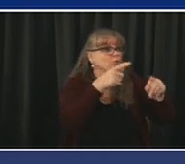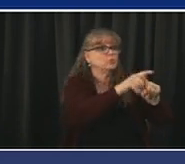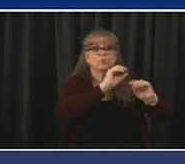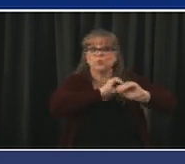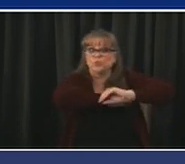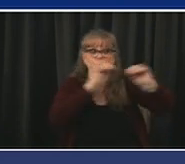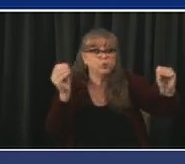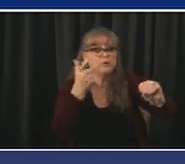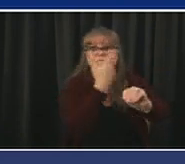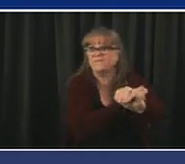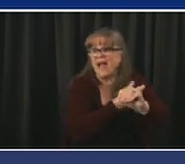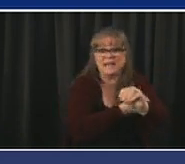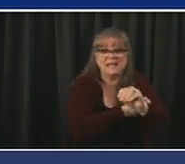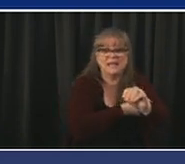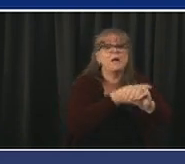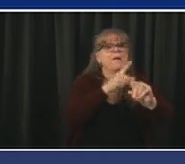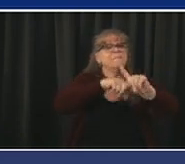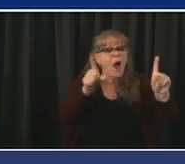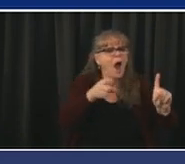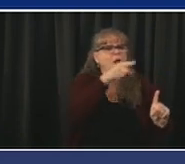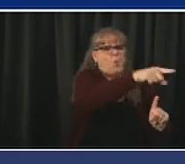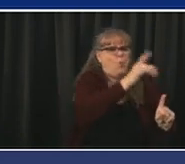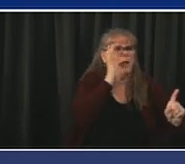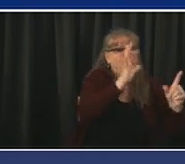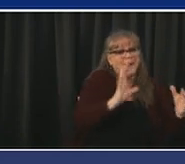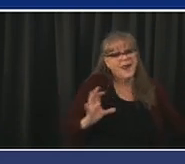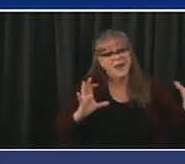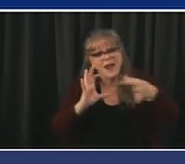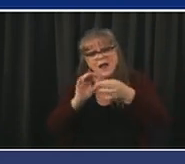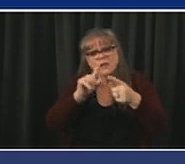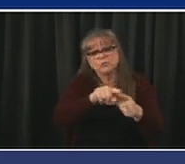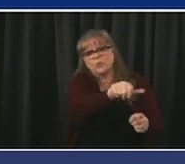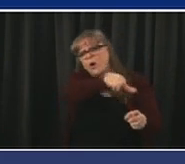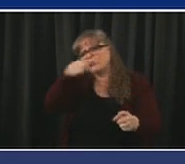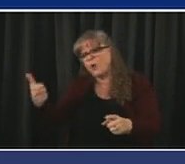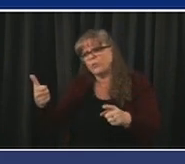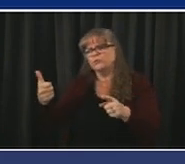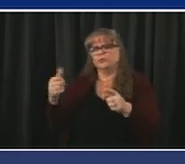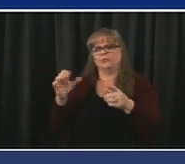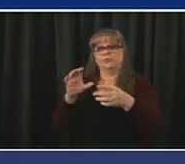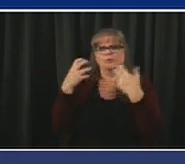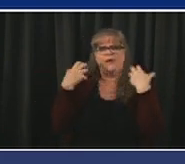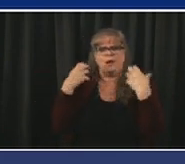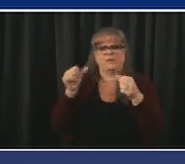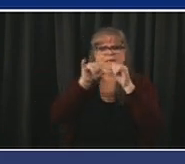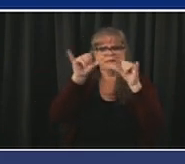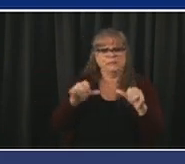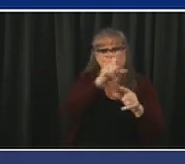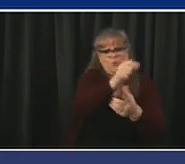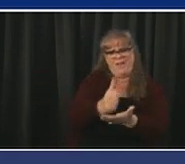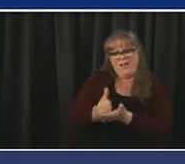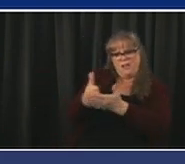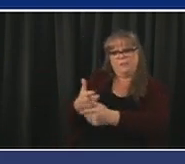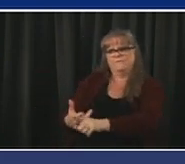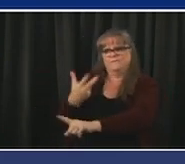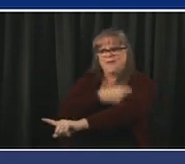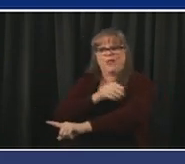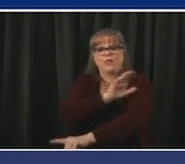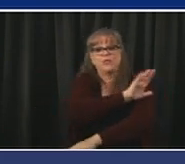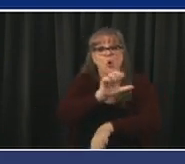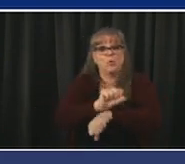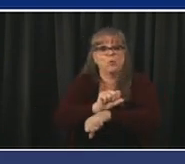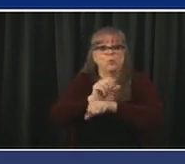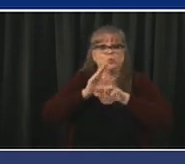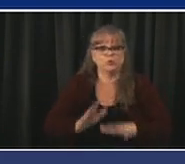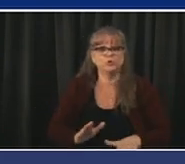ensure that they have access to our major health systems and to our local public health to ensure access to this vaccine. Coloradans who are 60